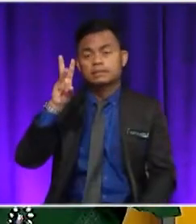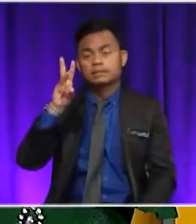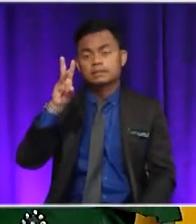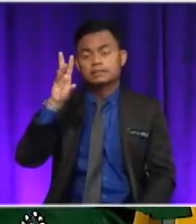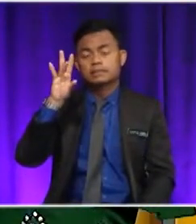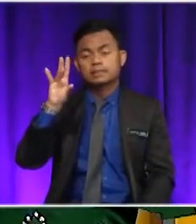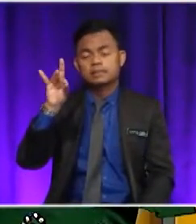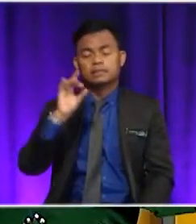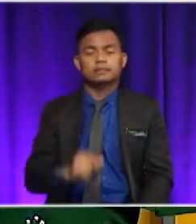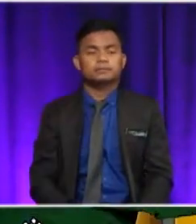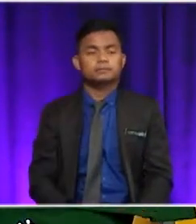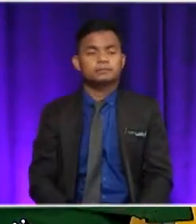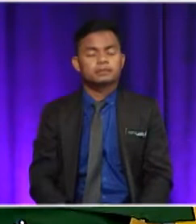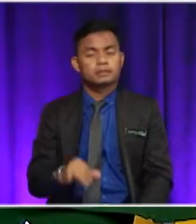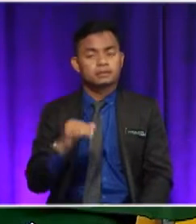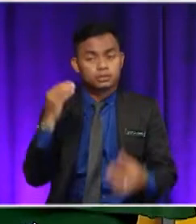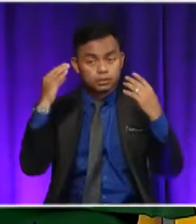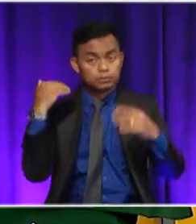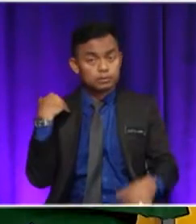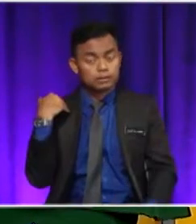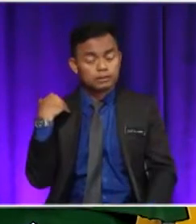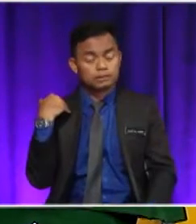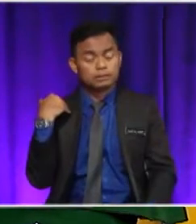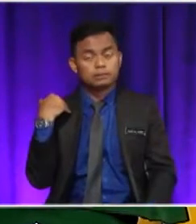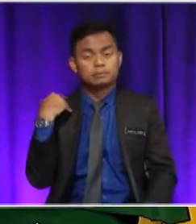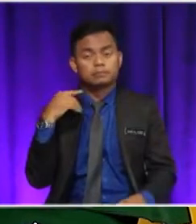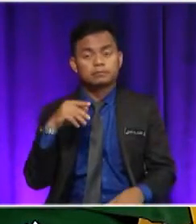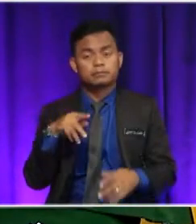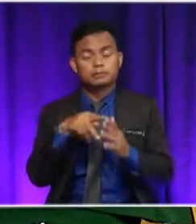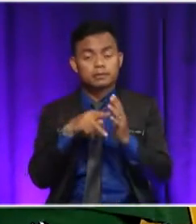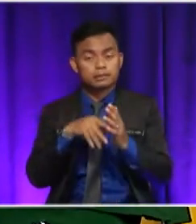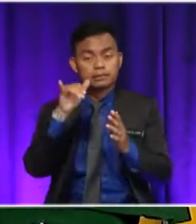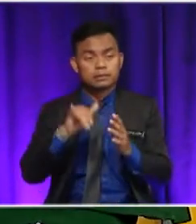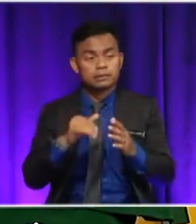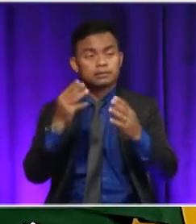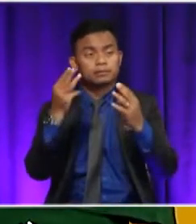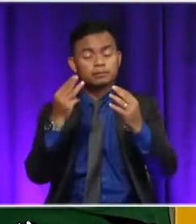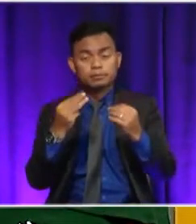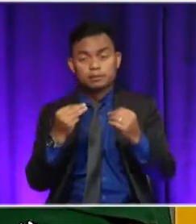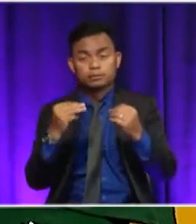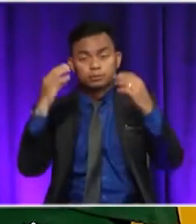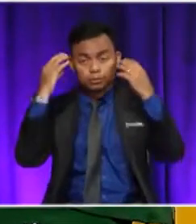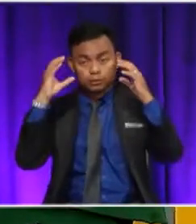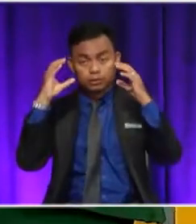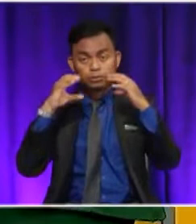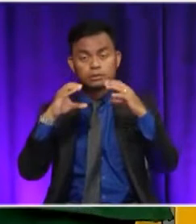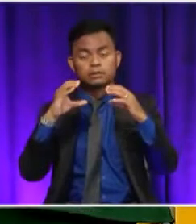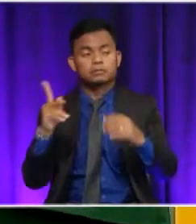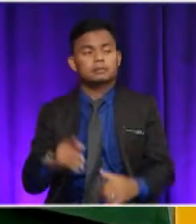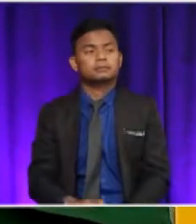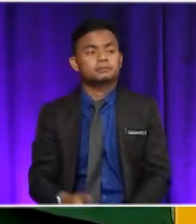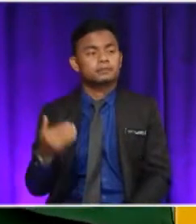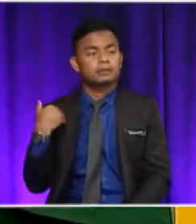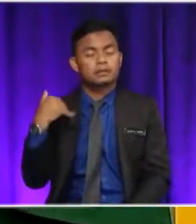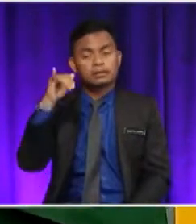think is very useful for everyone should we want to read for specific information. So would anyone like